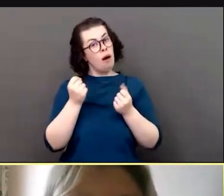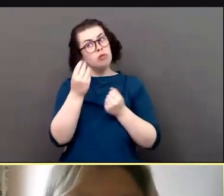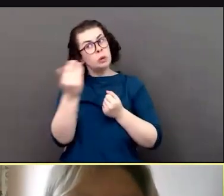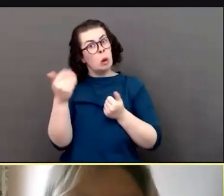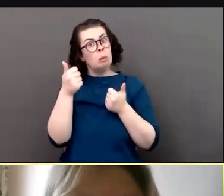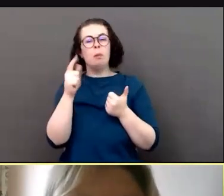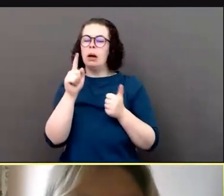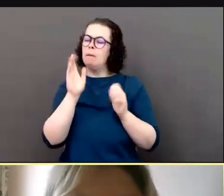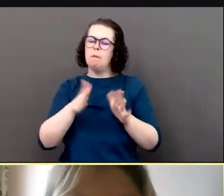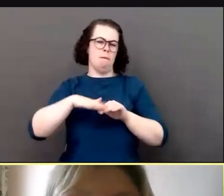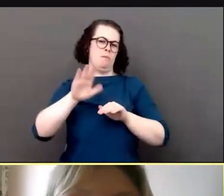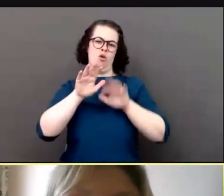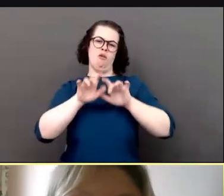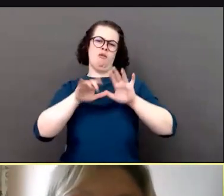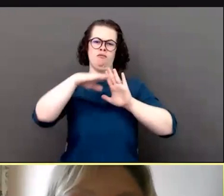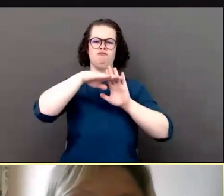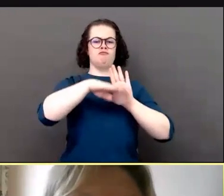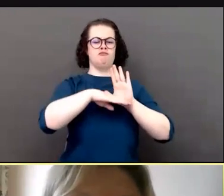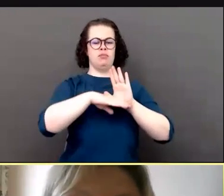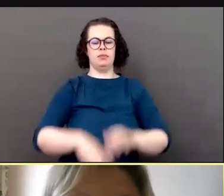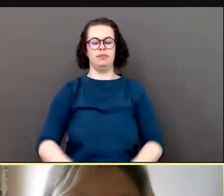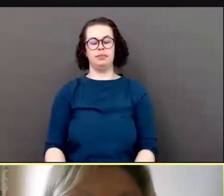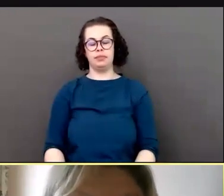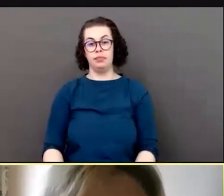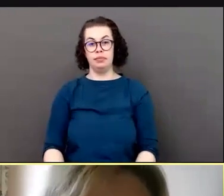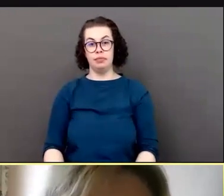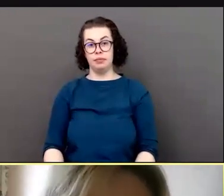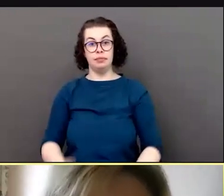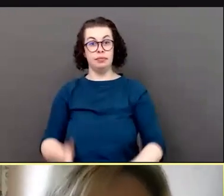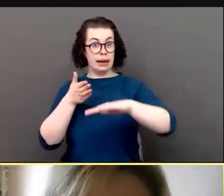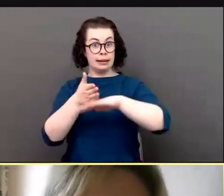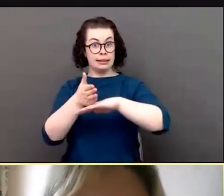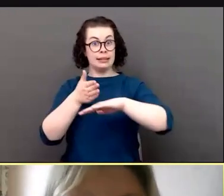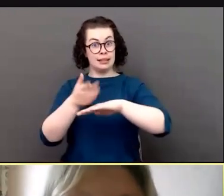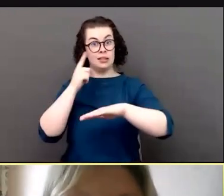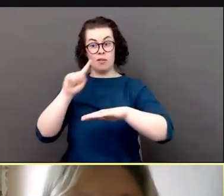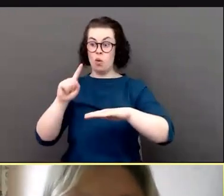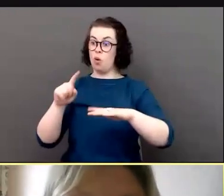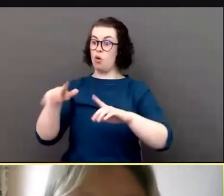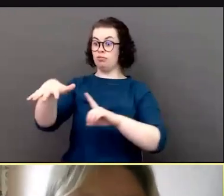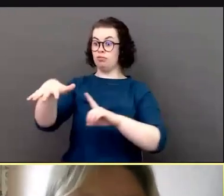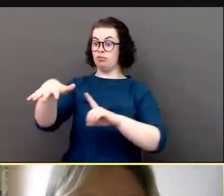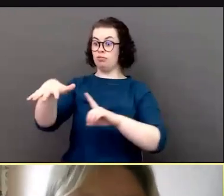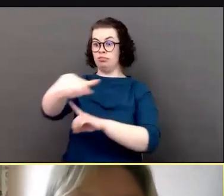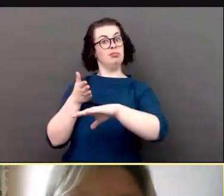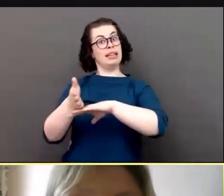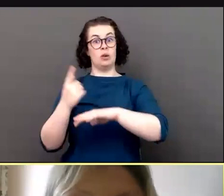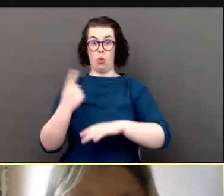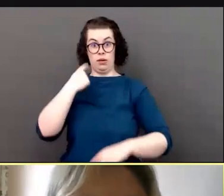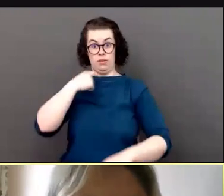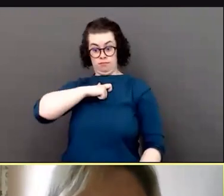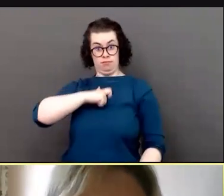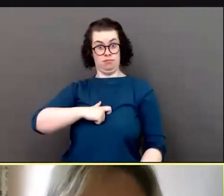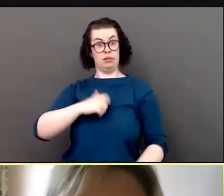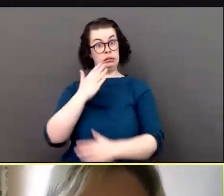Accessibility to the built environment is not only for access and use of the built environment by persons